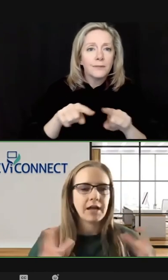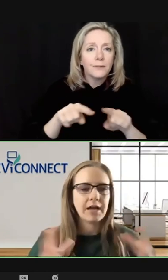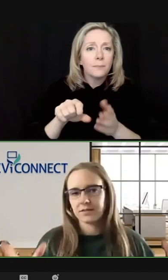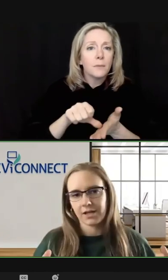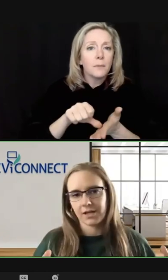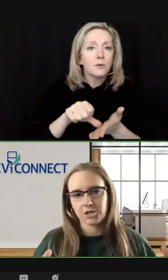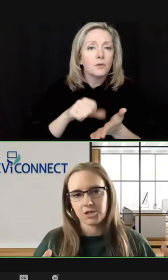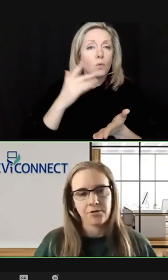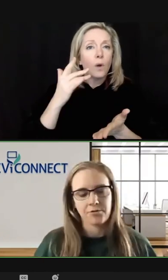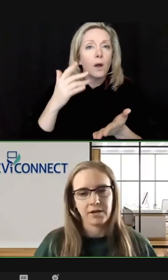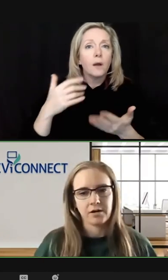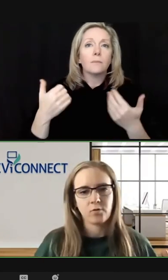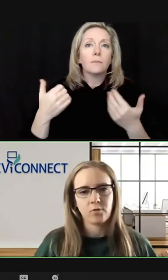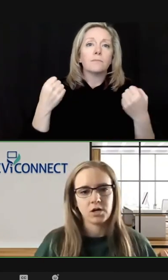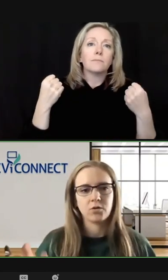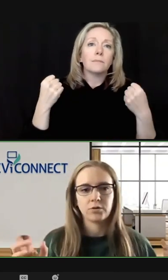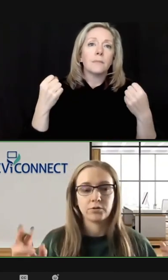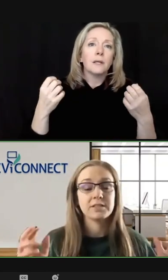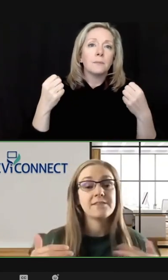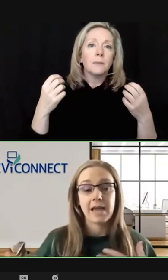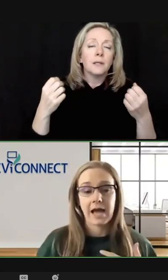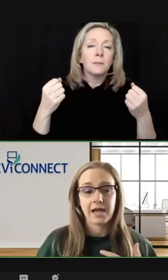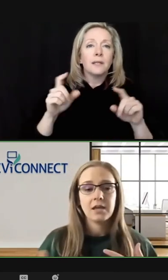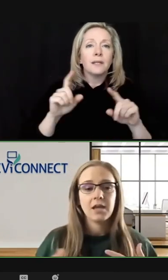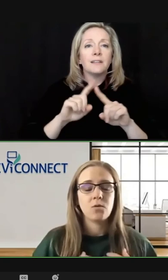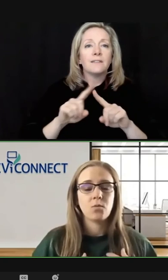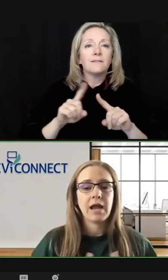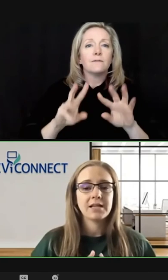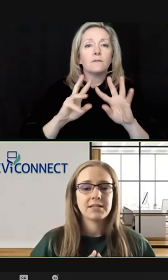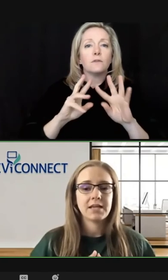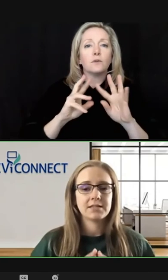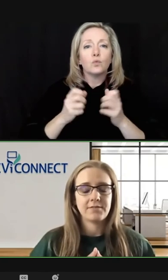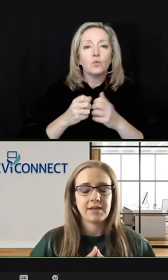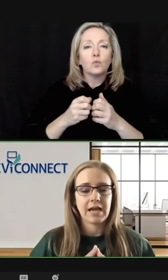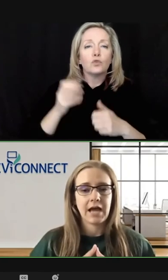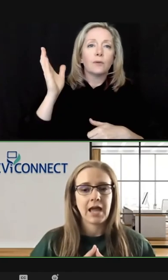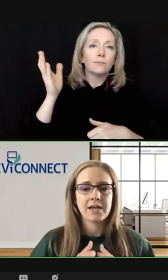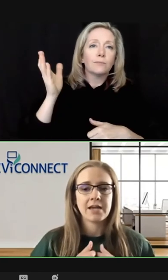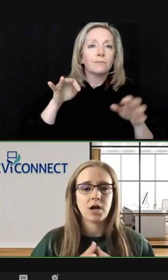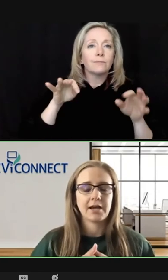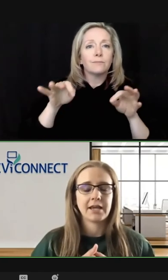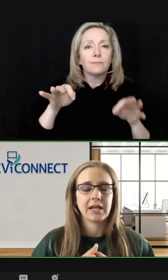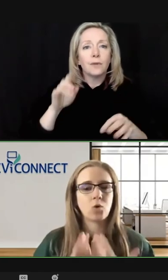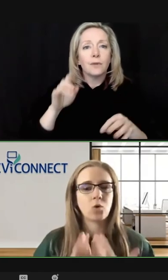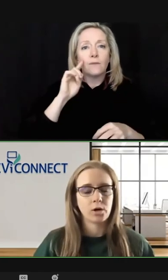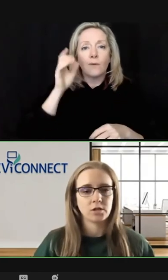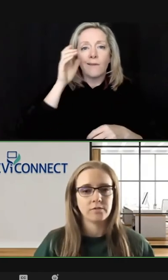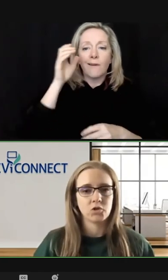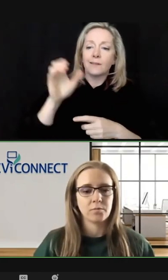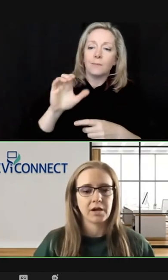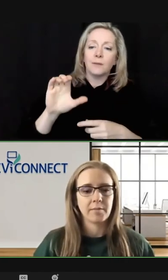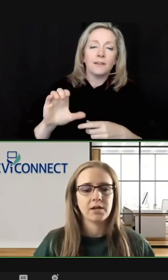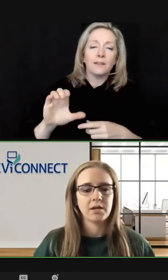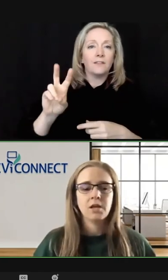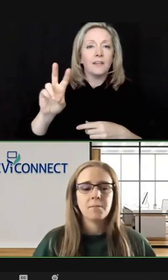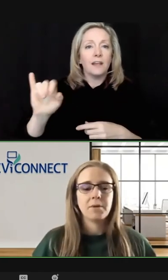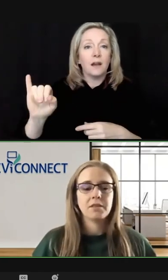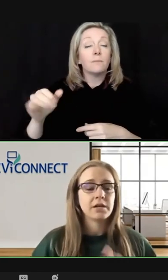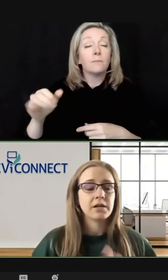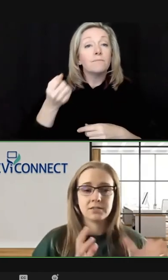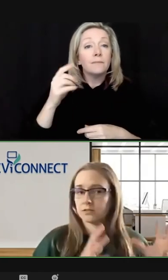there's all kinds of sessions out there for quote unquote CVI. And when I say CVI, I am talking about cortical visual